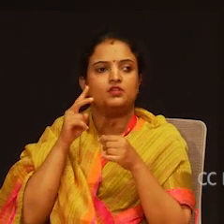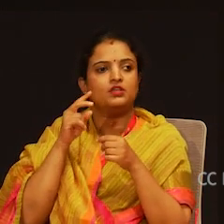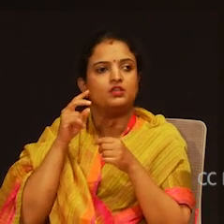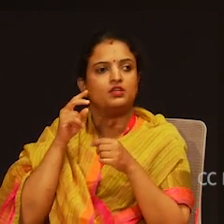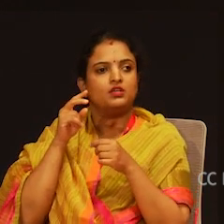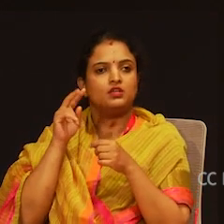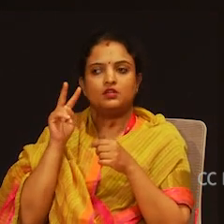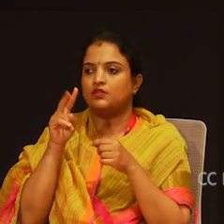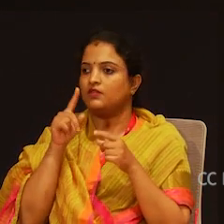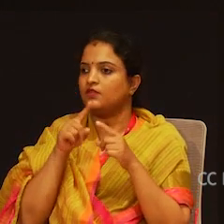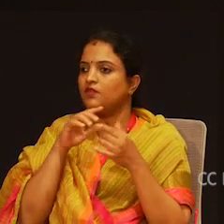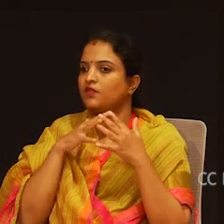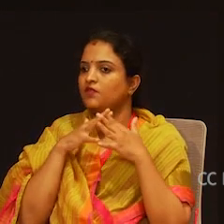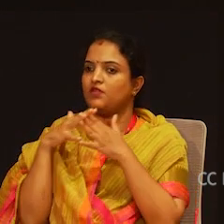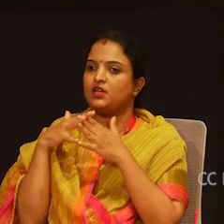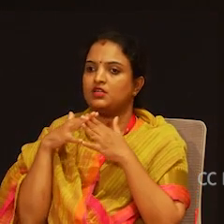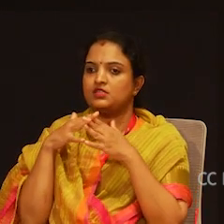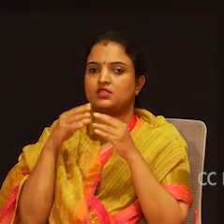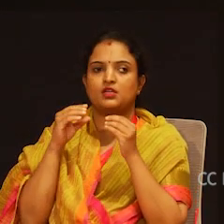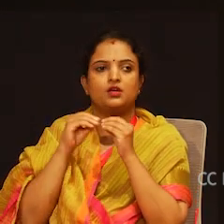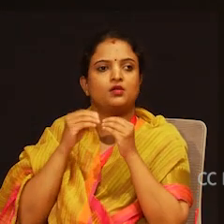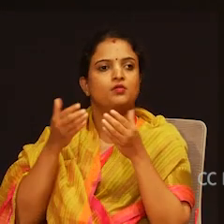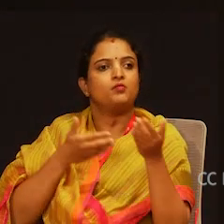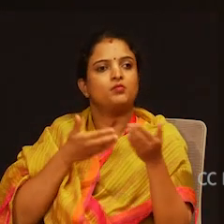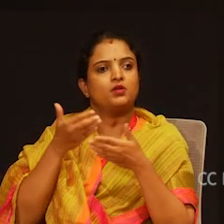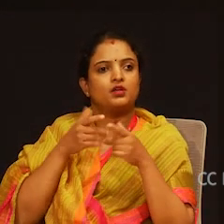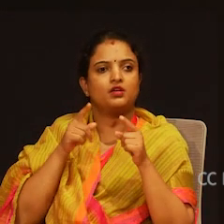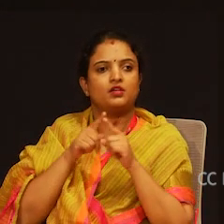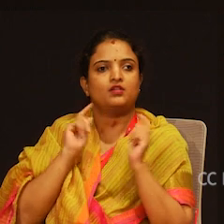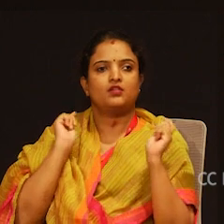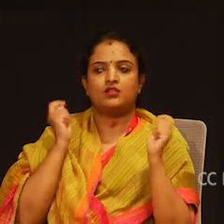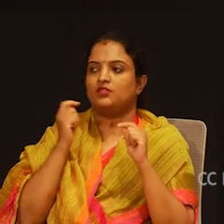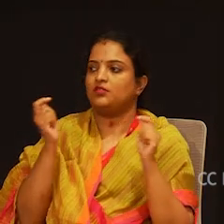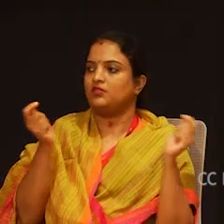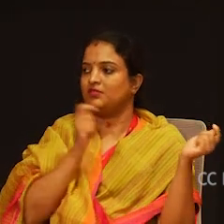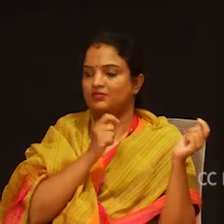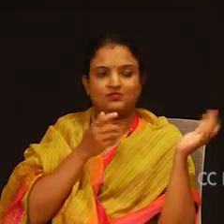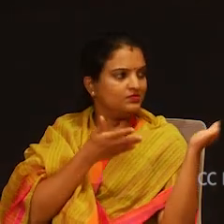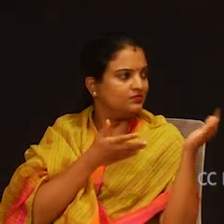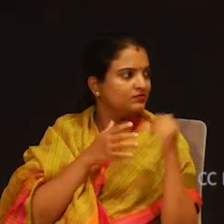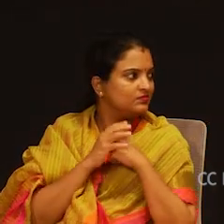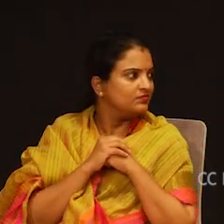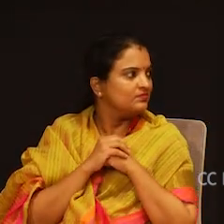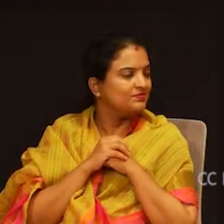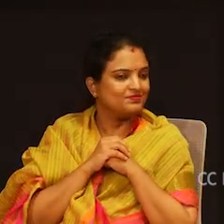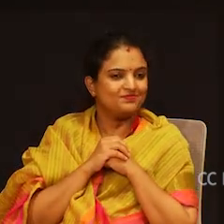Coordinator, West Bengal, to felicitate Professor Anupam Ahuja.